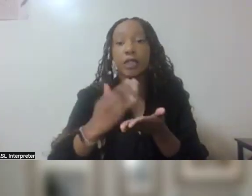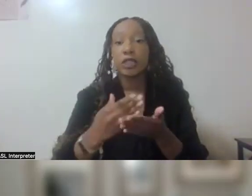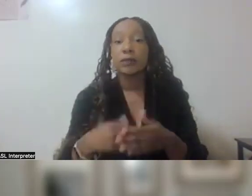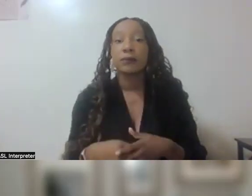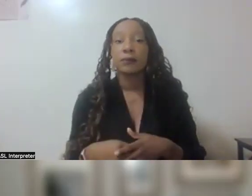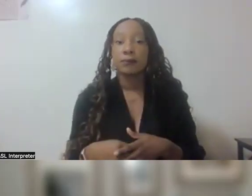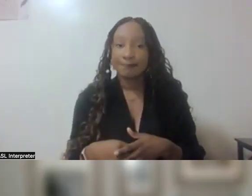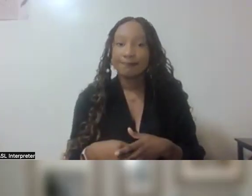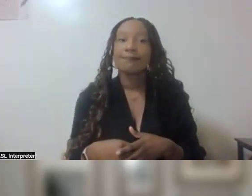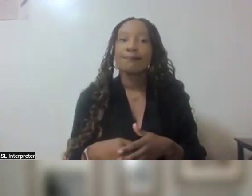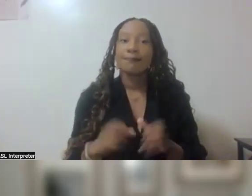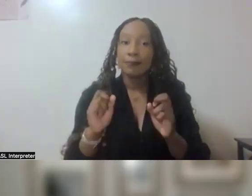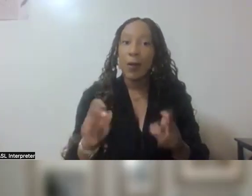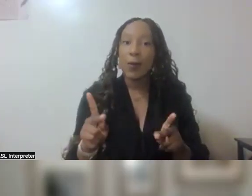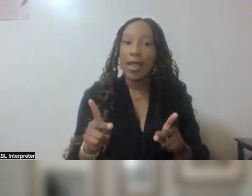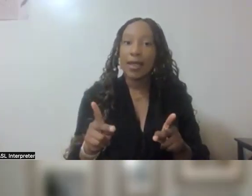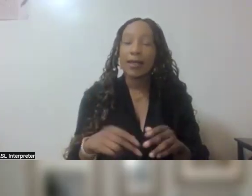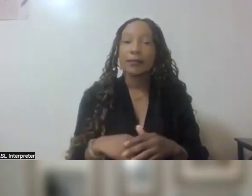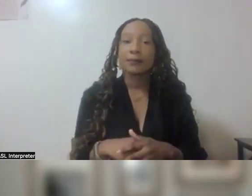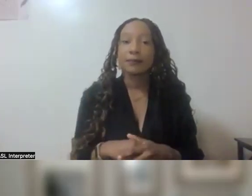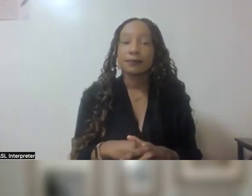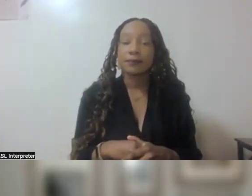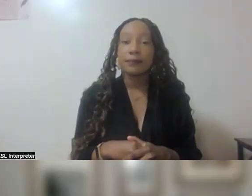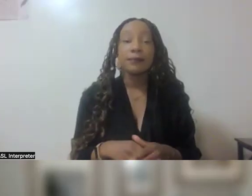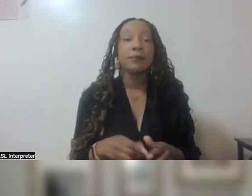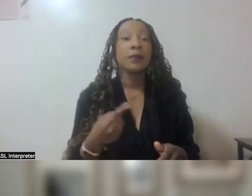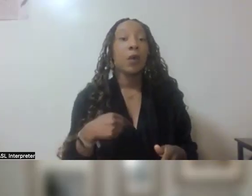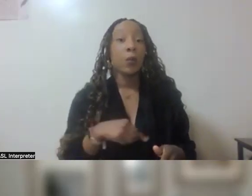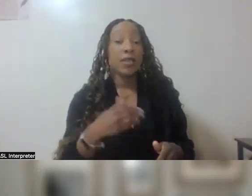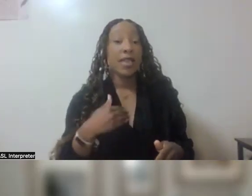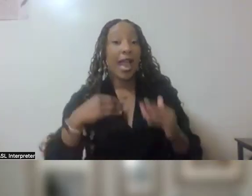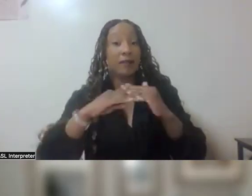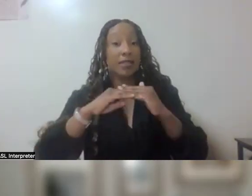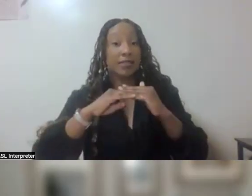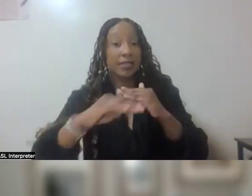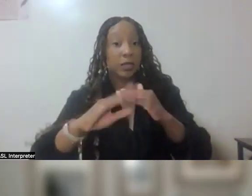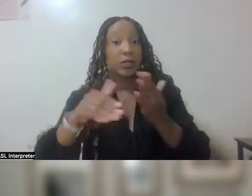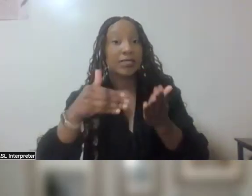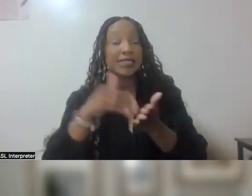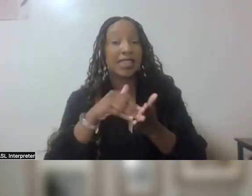Okay, all right. That's a question. We have the Stabilization Center.